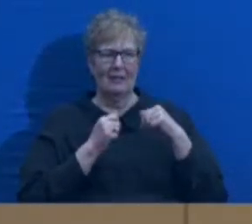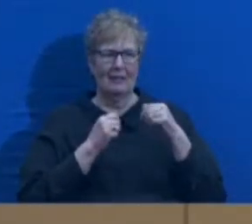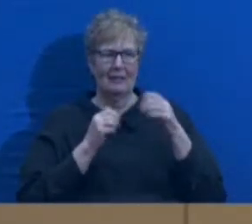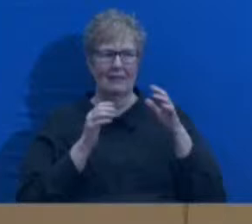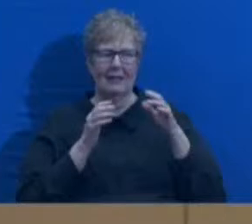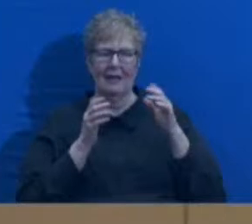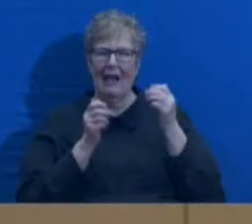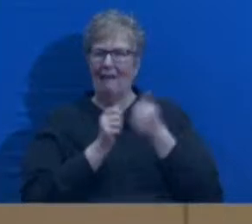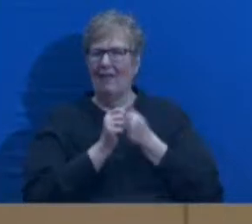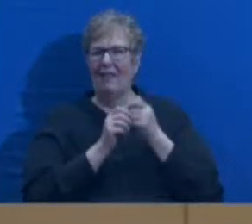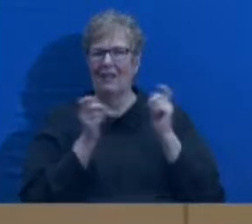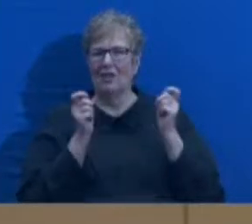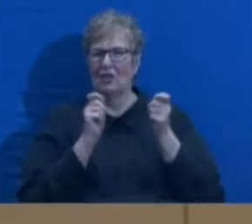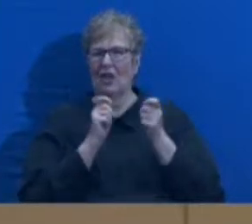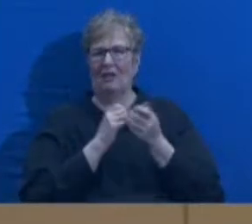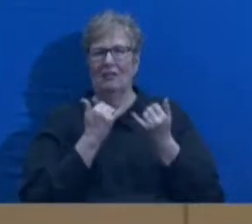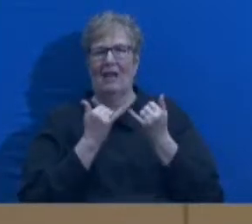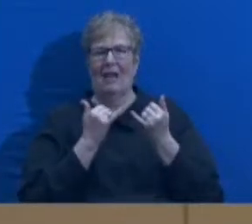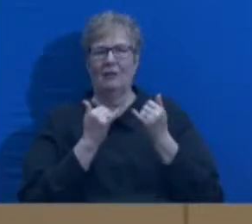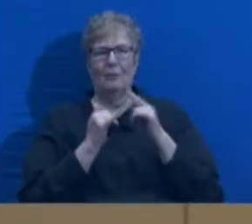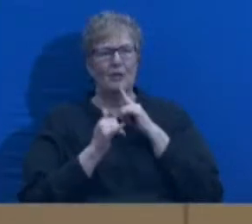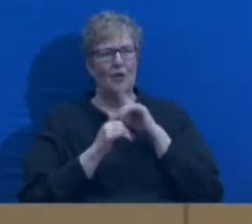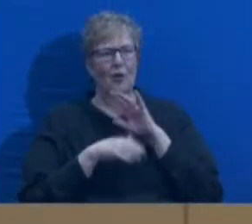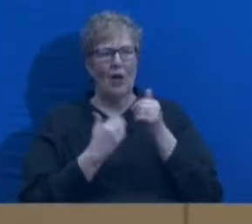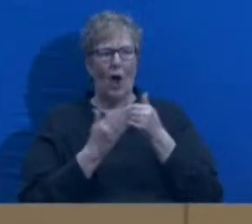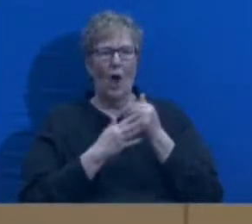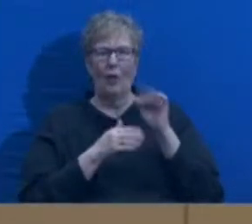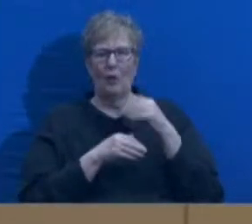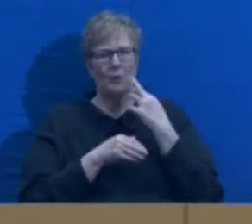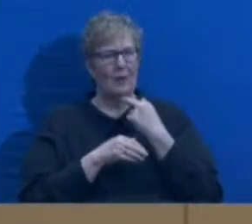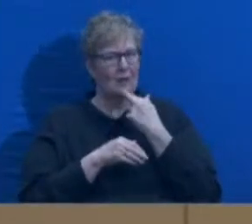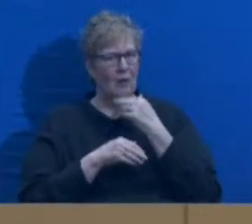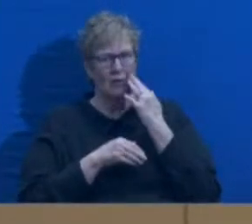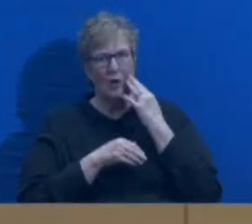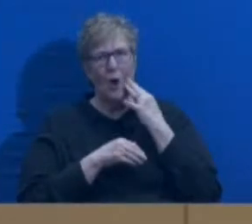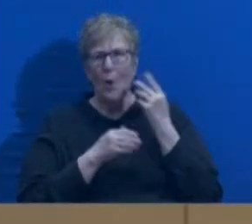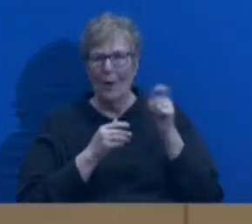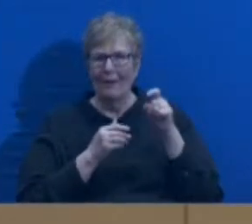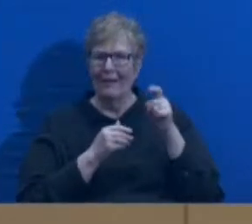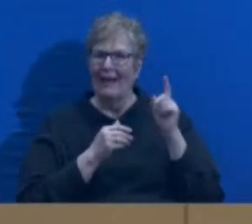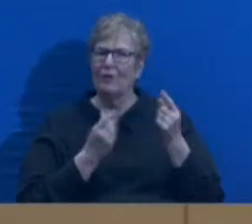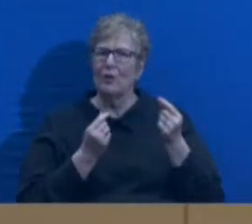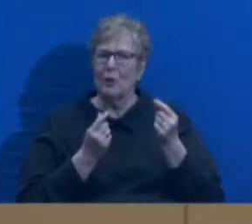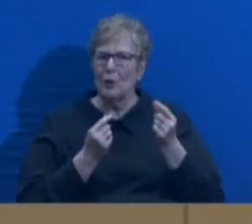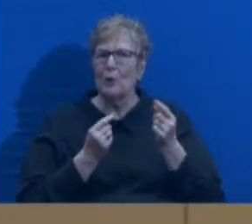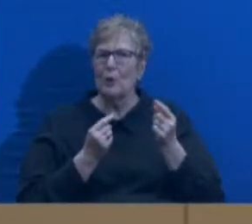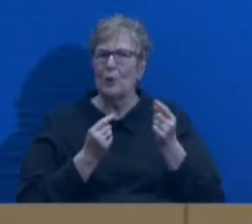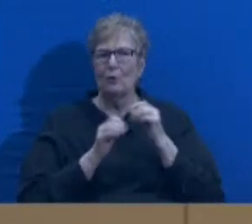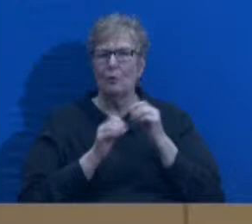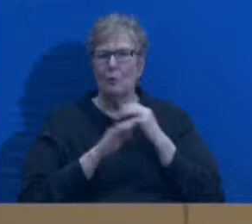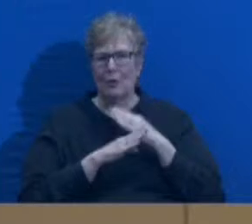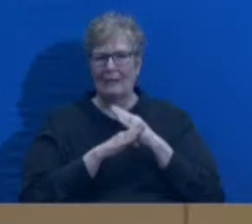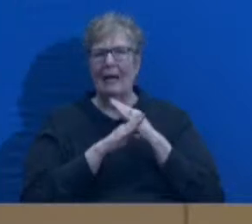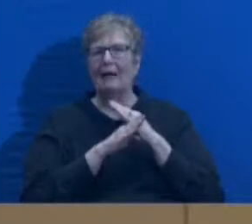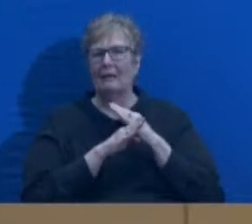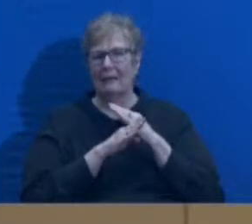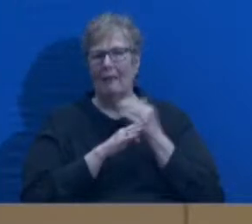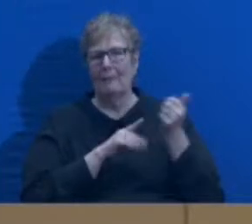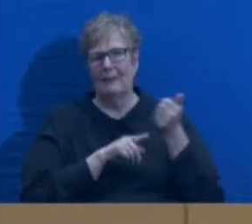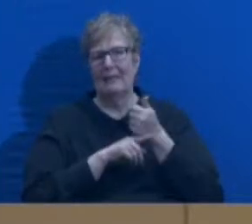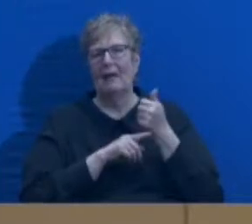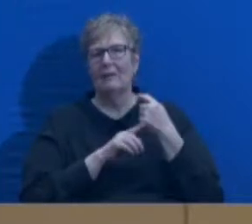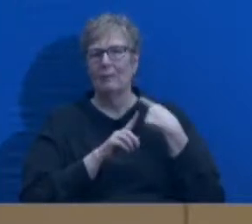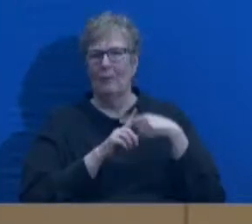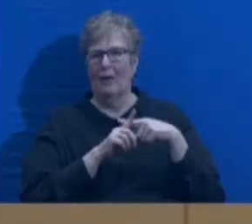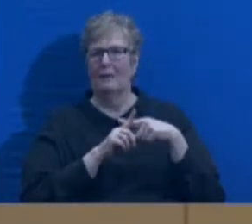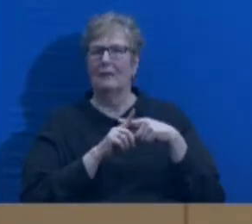has changed a little bit, to make sure that all of those venues know what is expected of them and what they need to do to protect themselves as